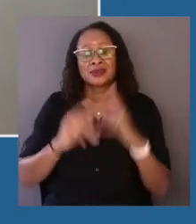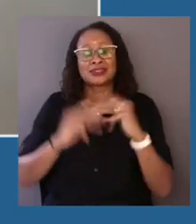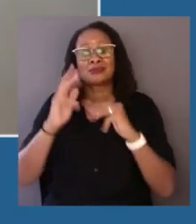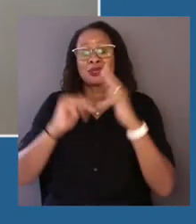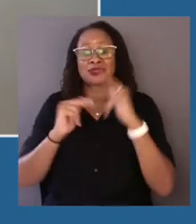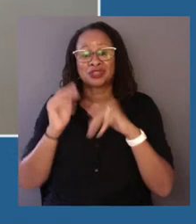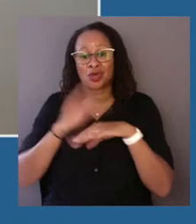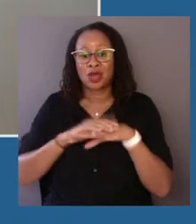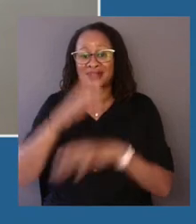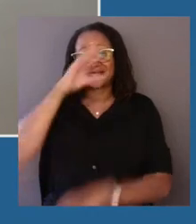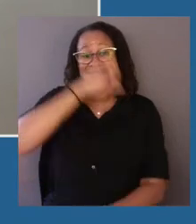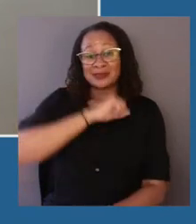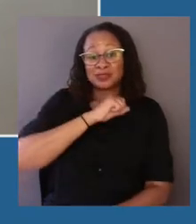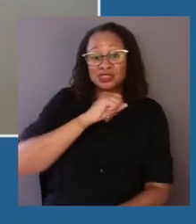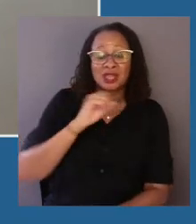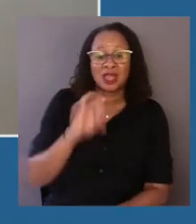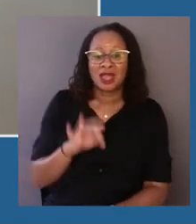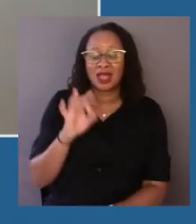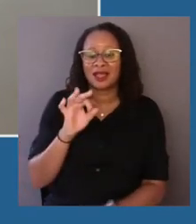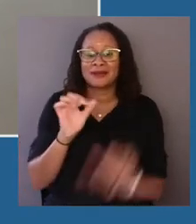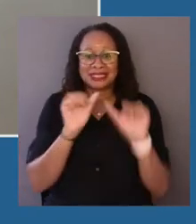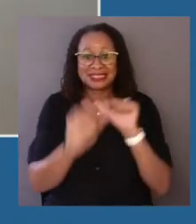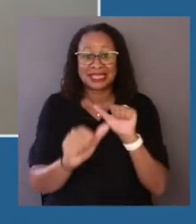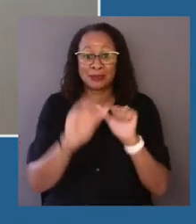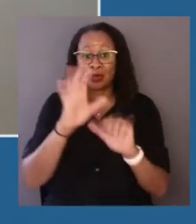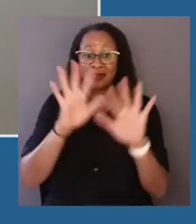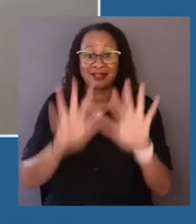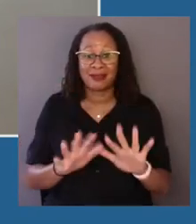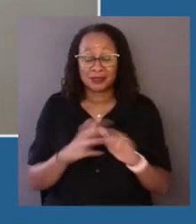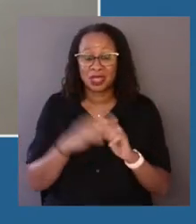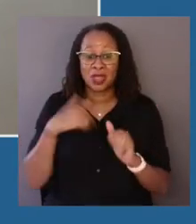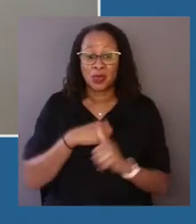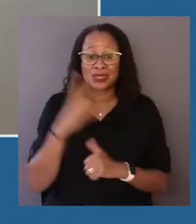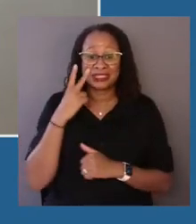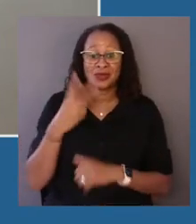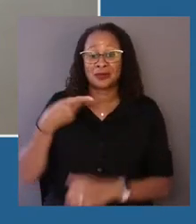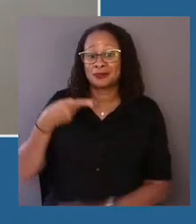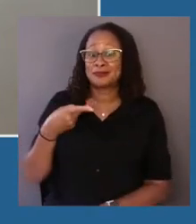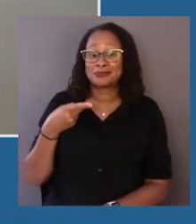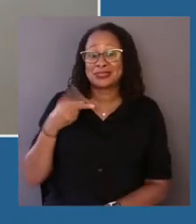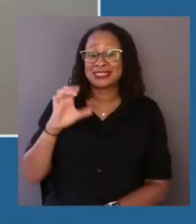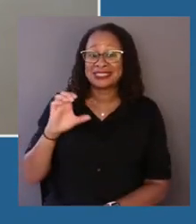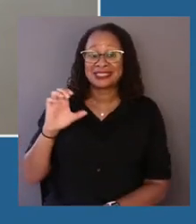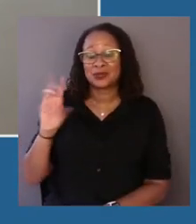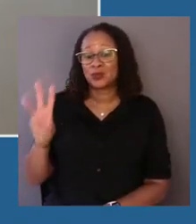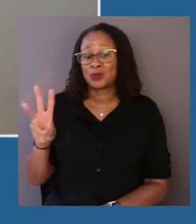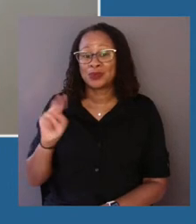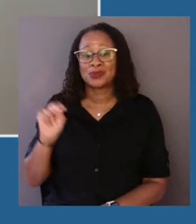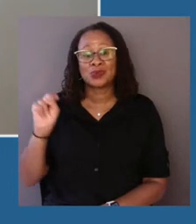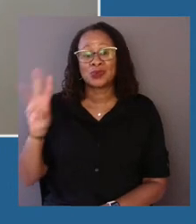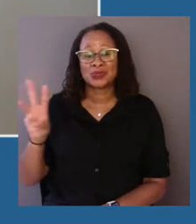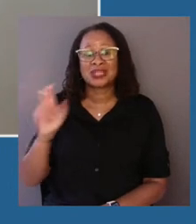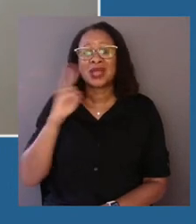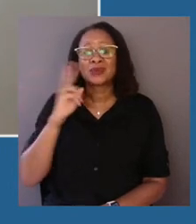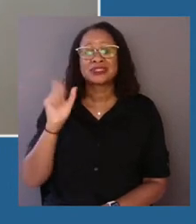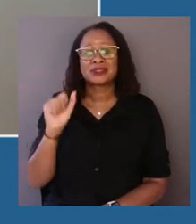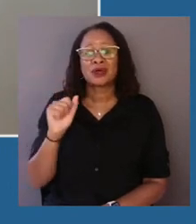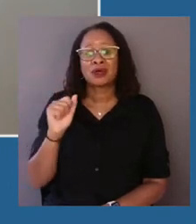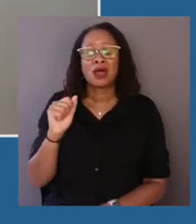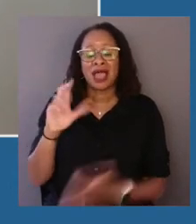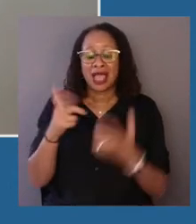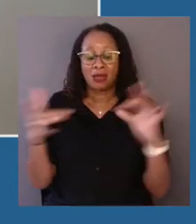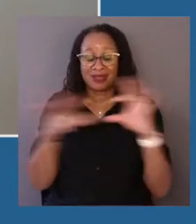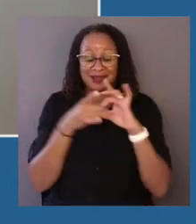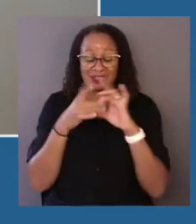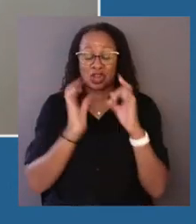an assumption of a stable climate. We saw in the Pacific Northwest a few weeks ago how interconnected our systems are. You